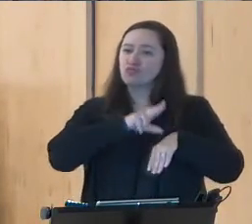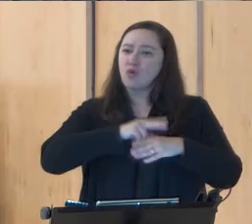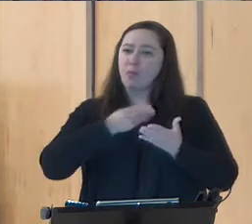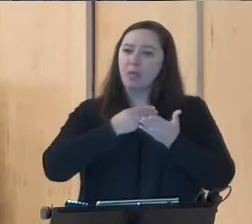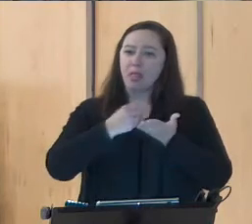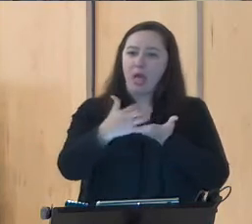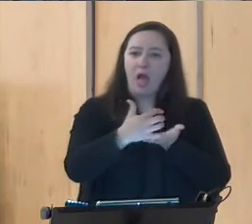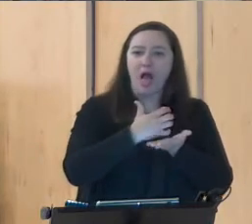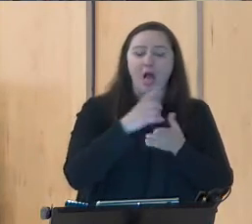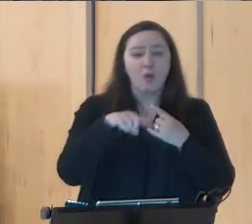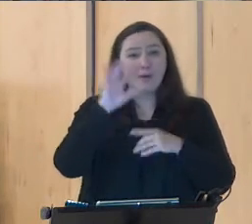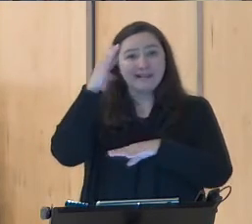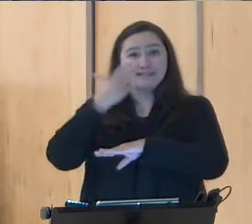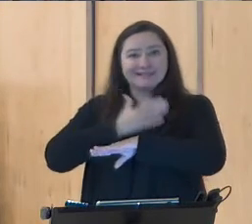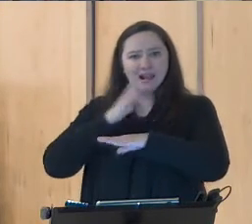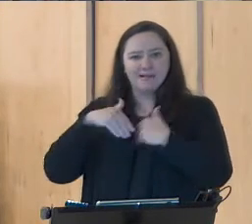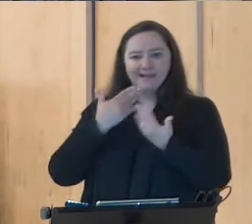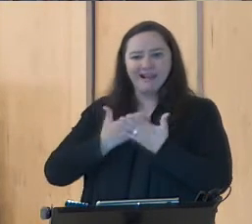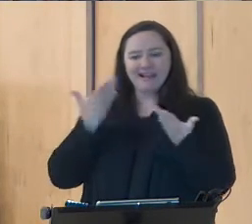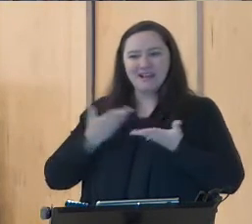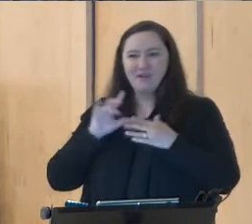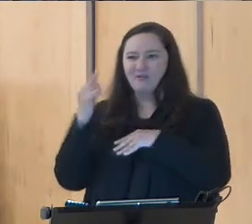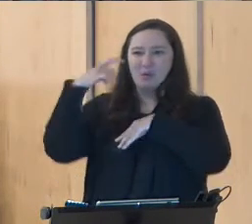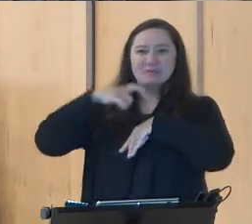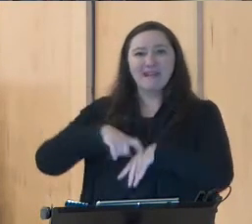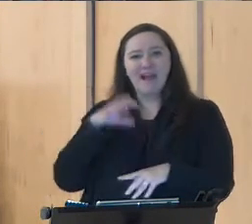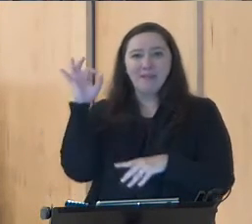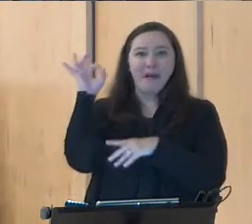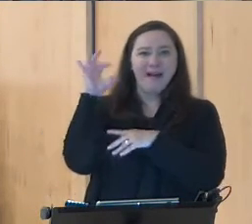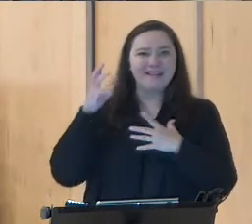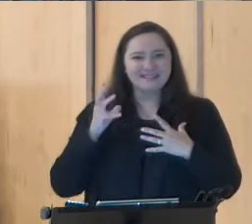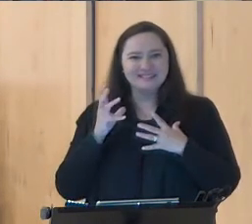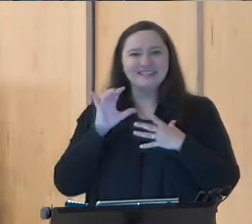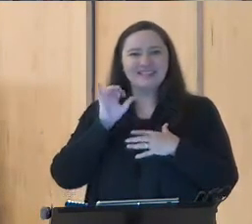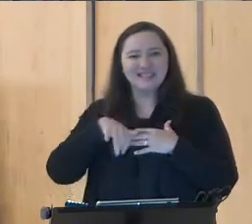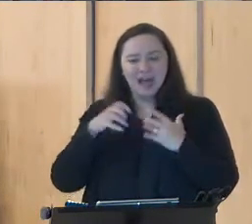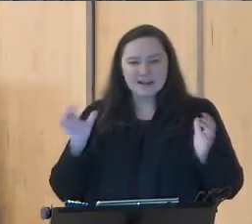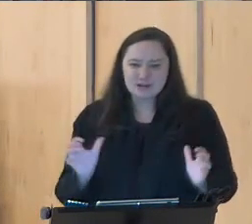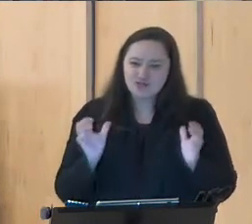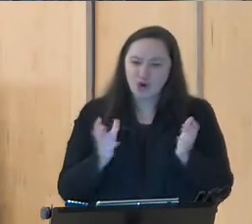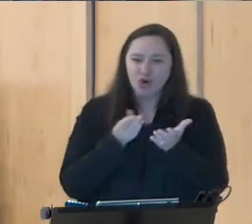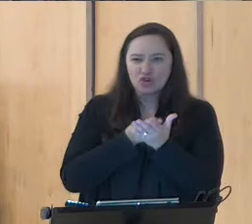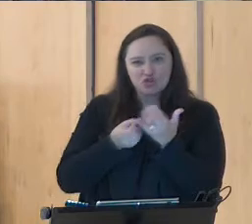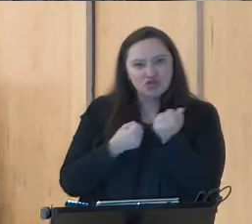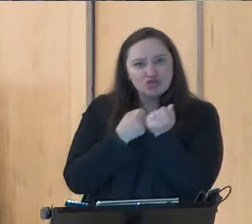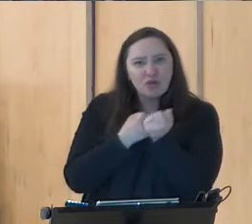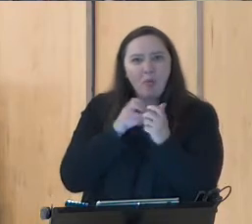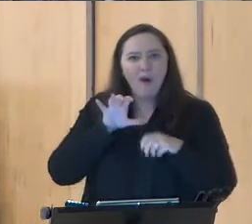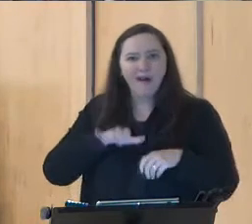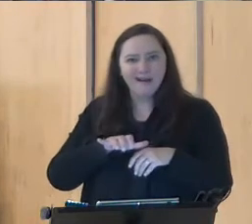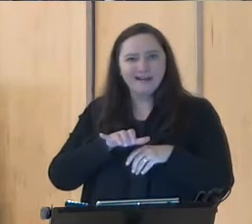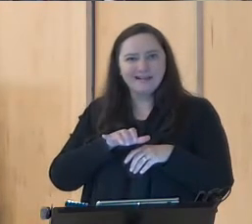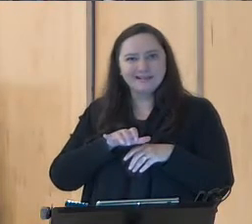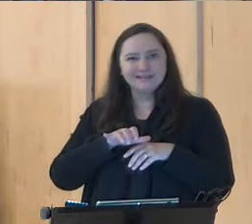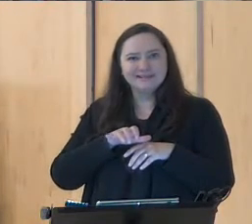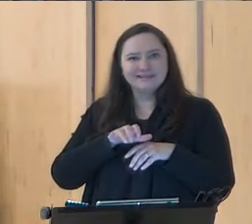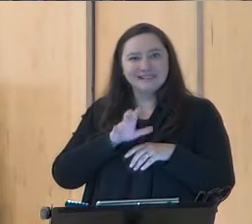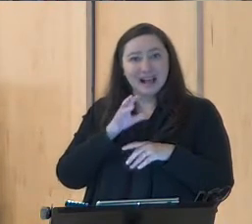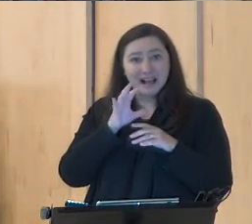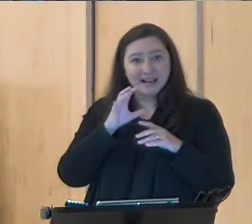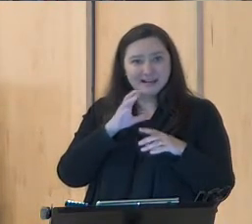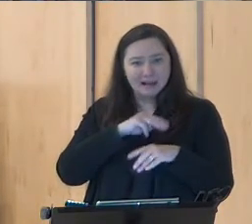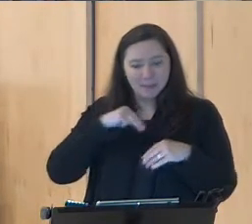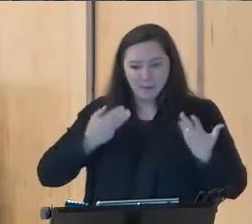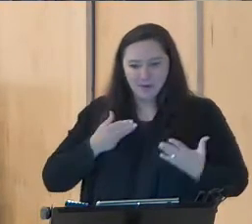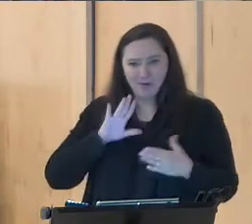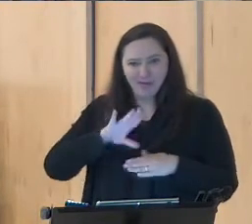of a congregation when he preaches his first sermon here as a way to encourage him in that preparation for the pastoral